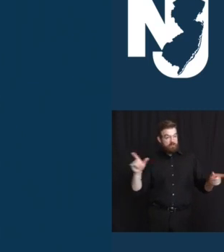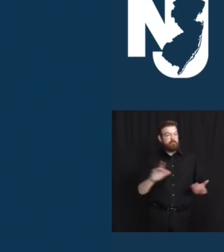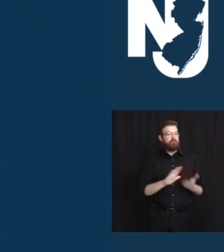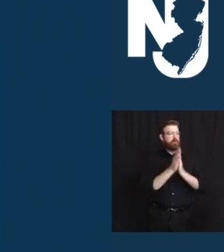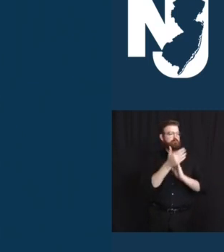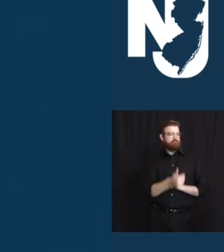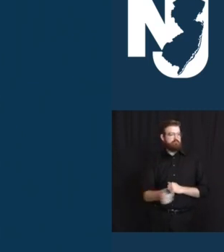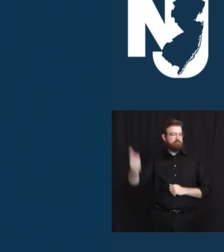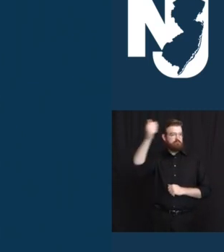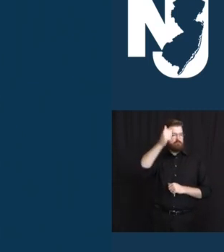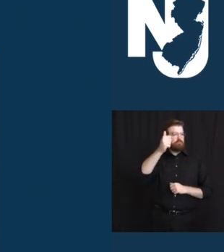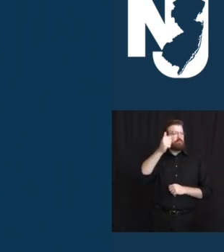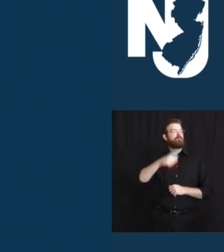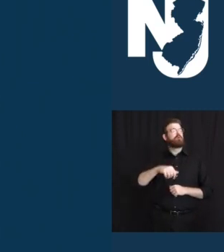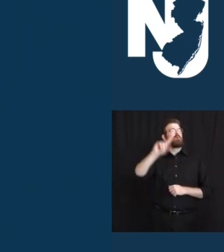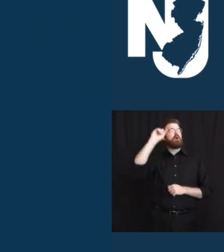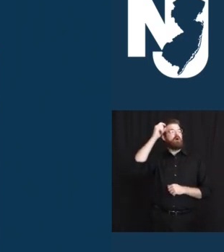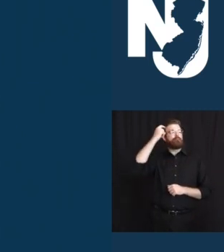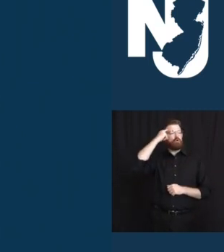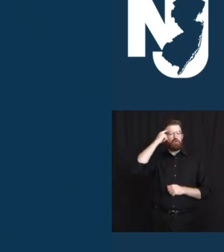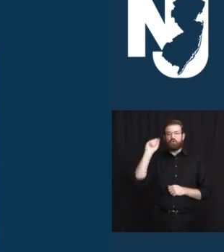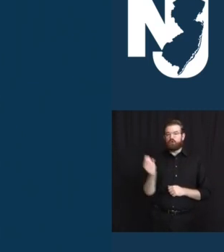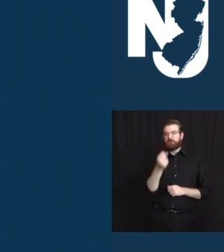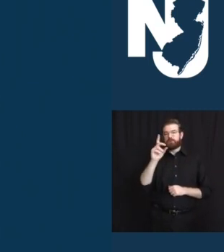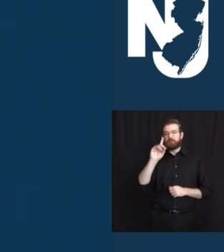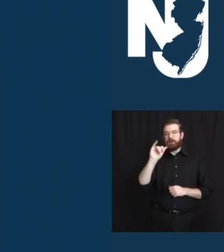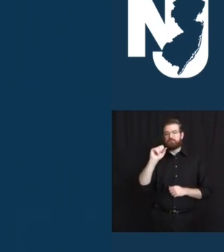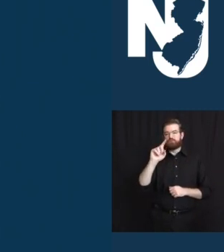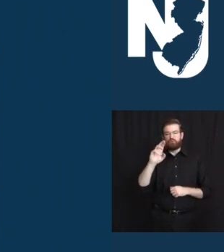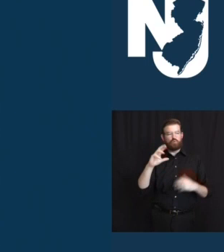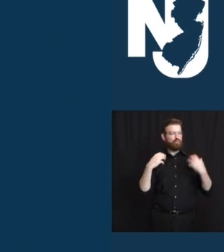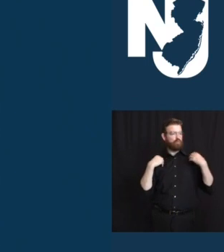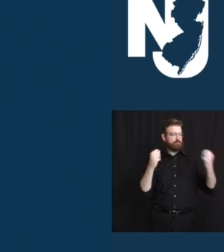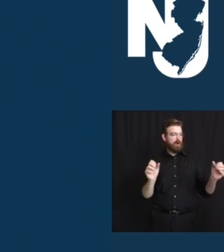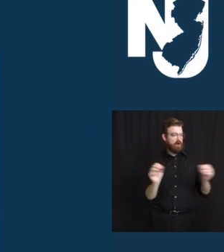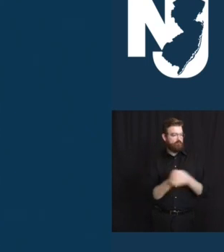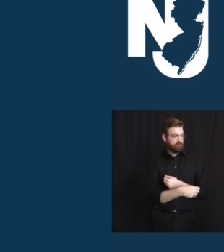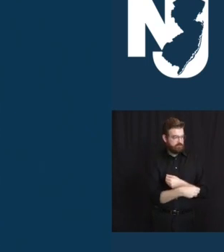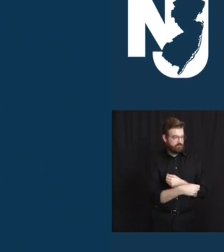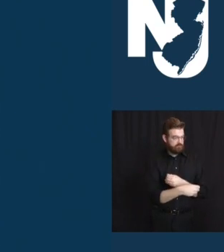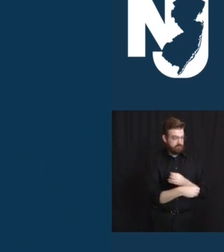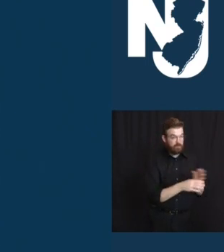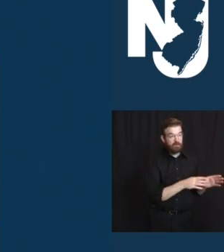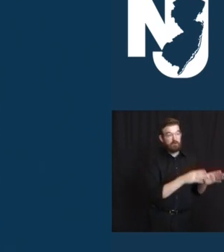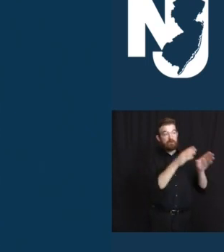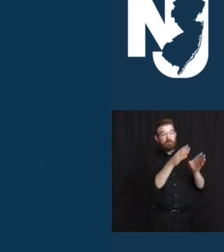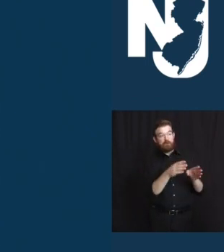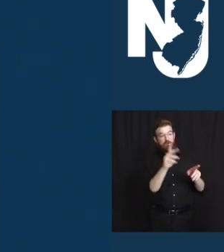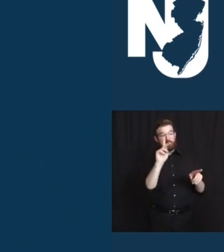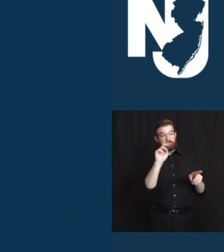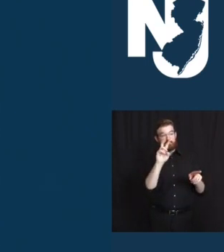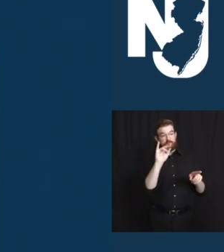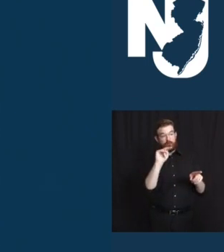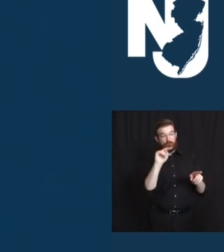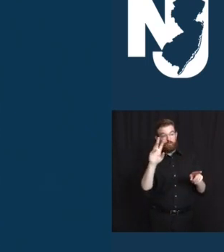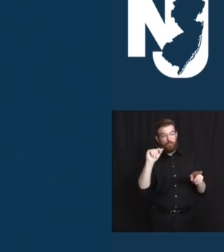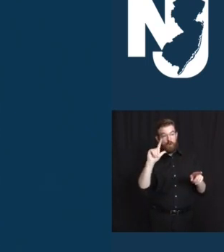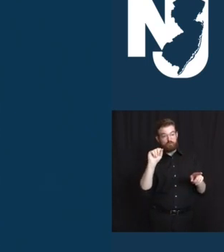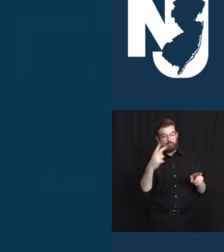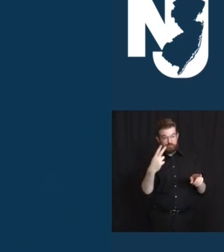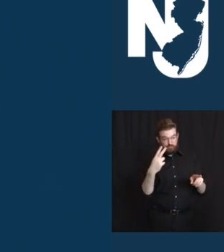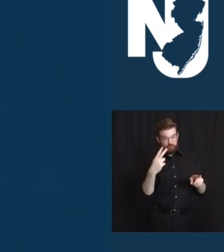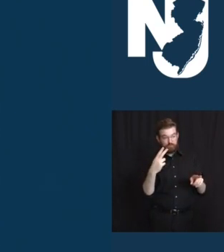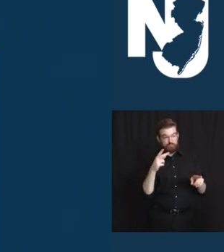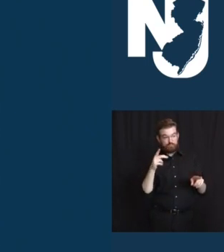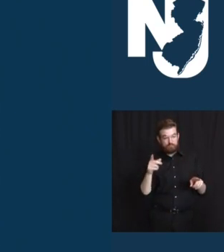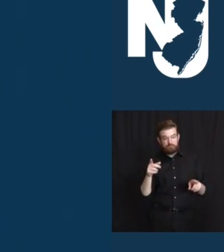And I'm designating the guy on the right, Acting State Comptroller Kevin Walsh, to lead the compliance task